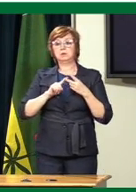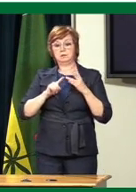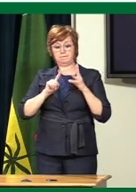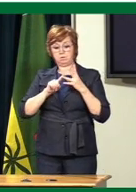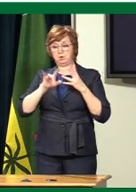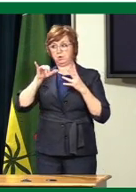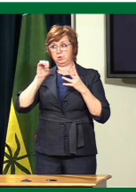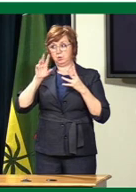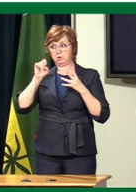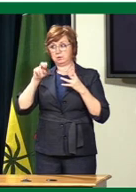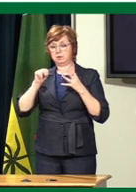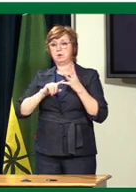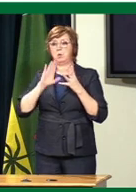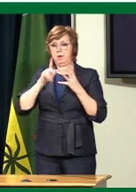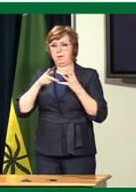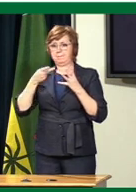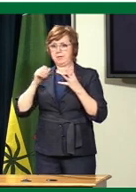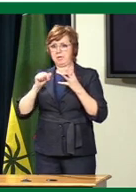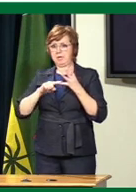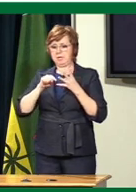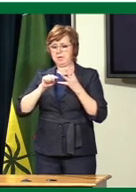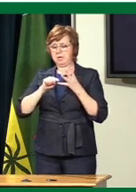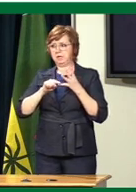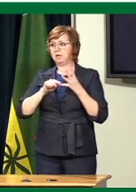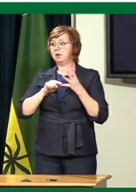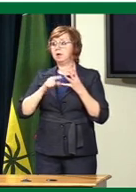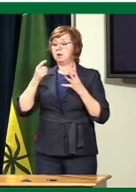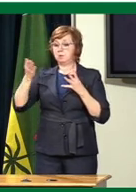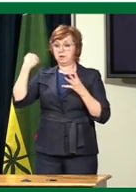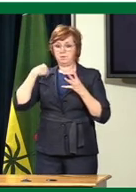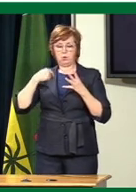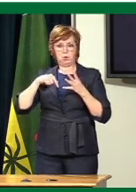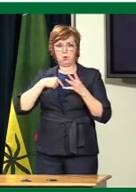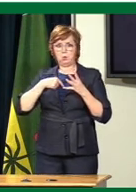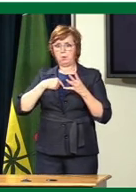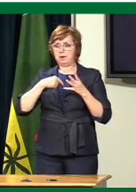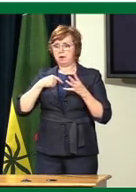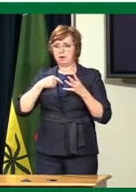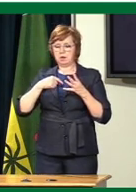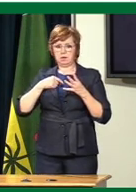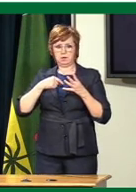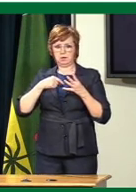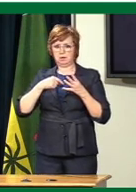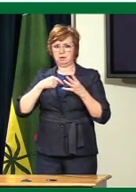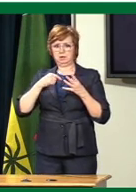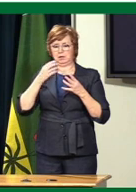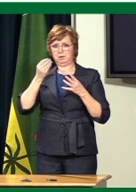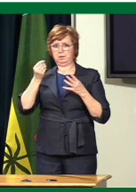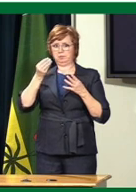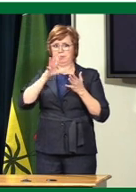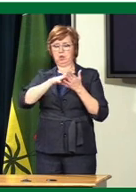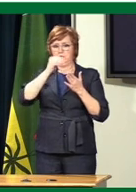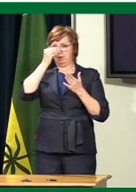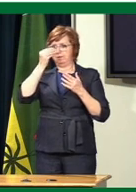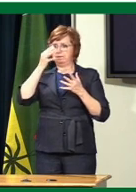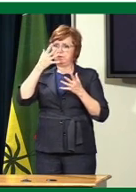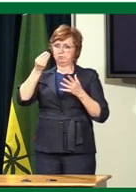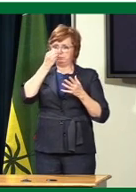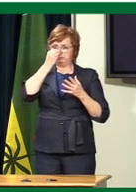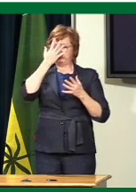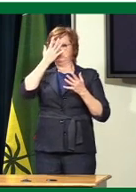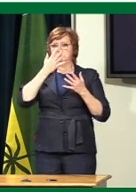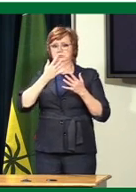going to expand that in PA. We learned very quickly that when we went to drive-through, it was a very popular option for folks, and it often doesn't have a single